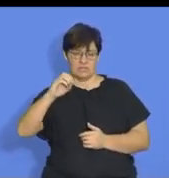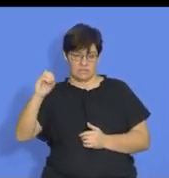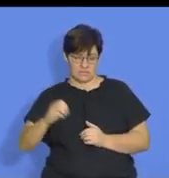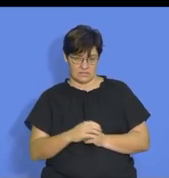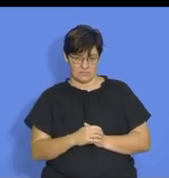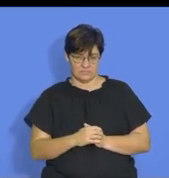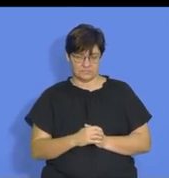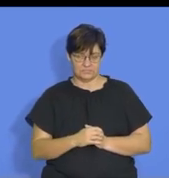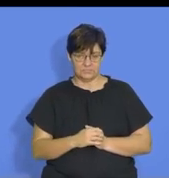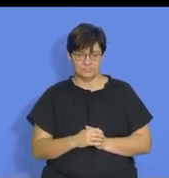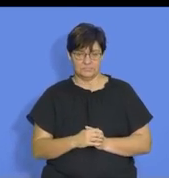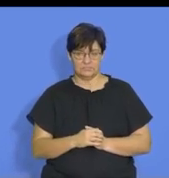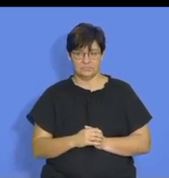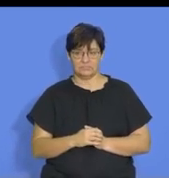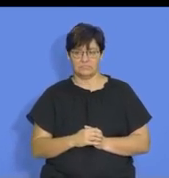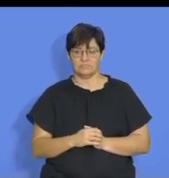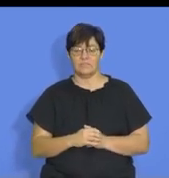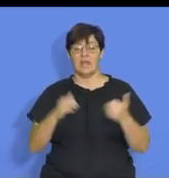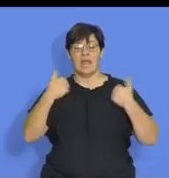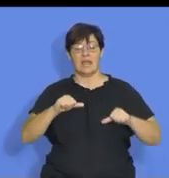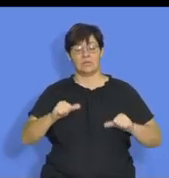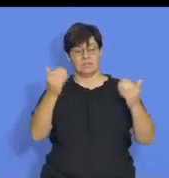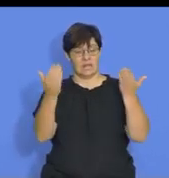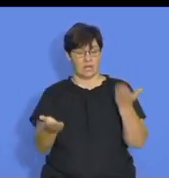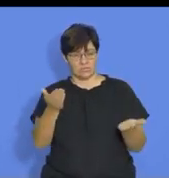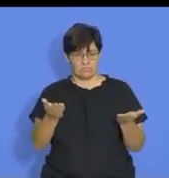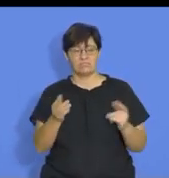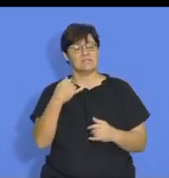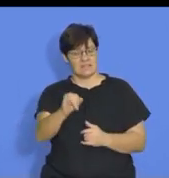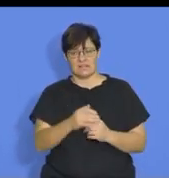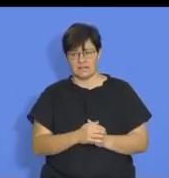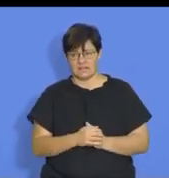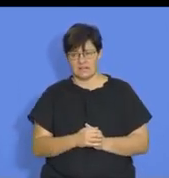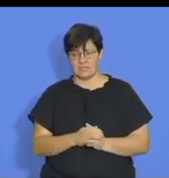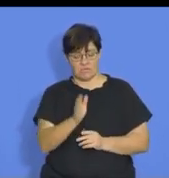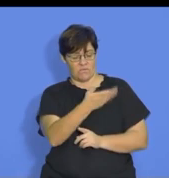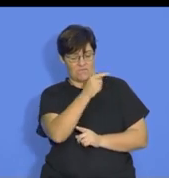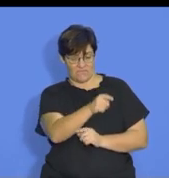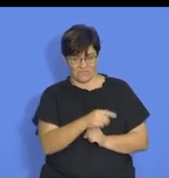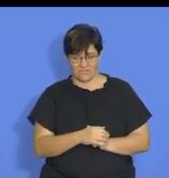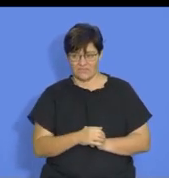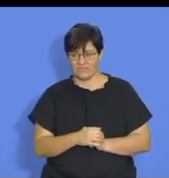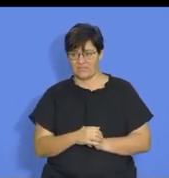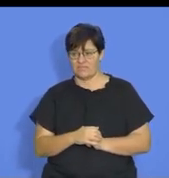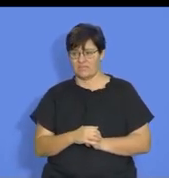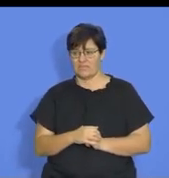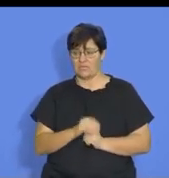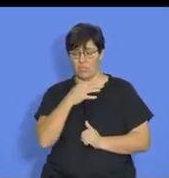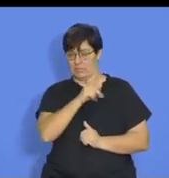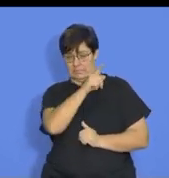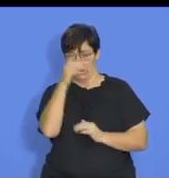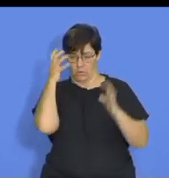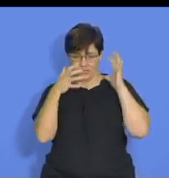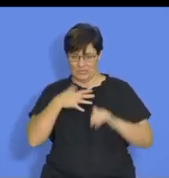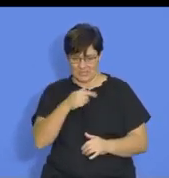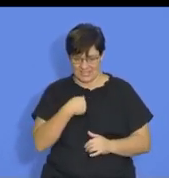100,000. Right, and as you can see, the accounting equation still balances. Let me just remove that so that no